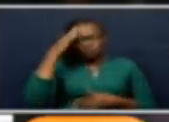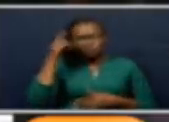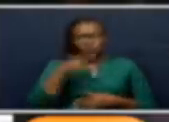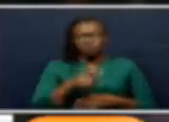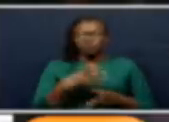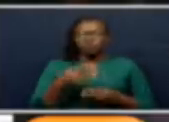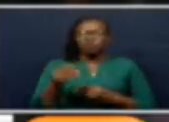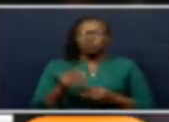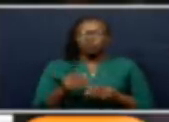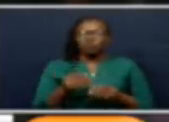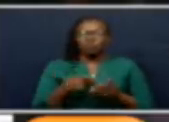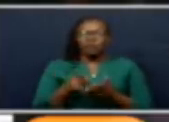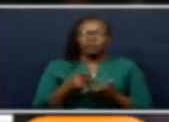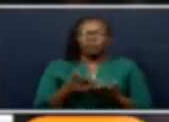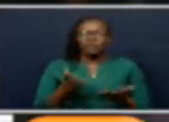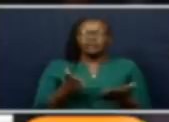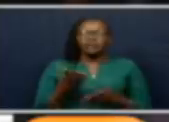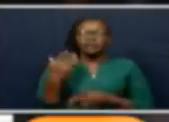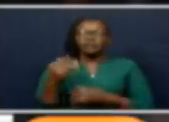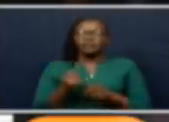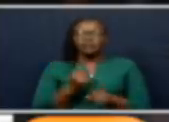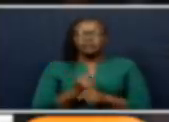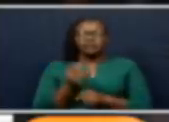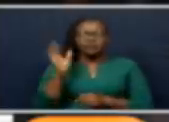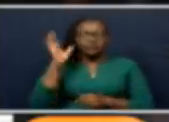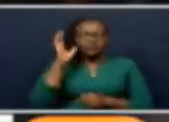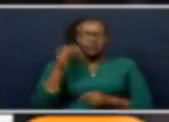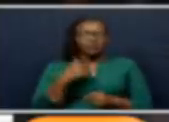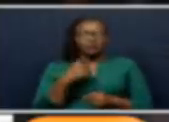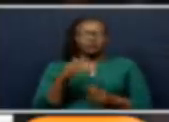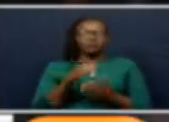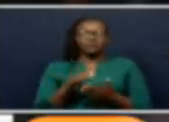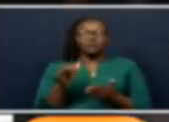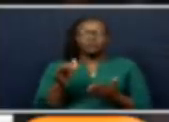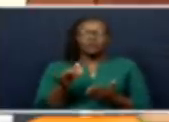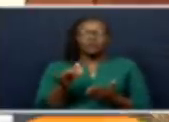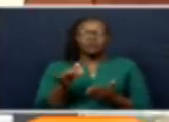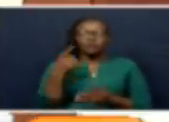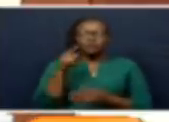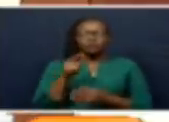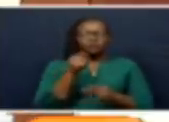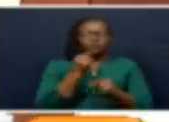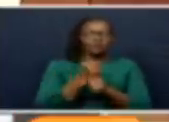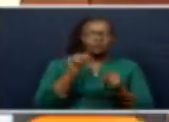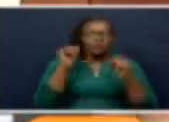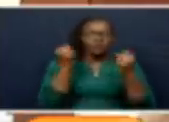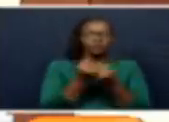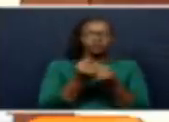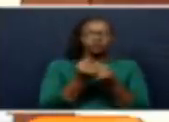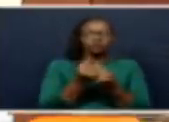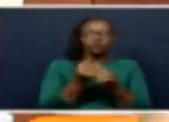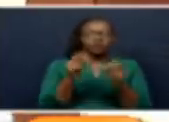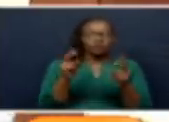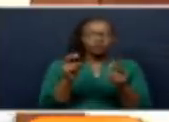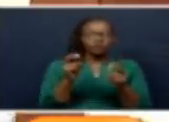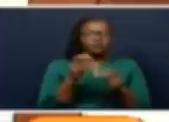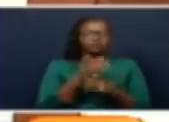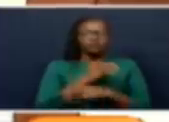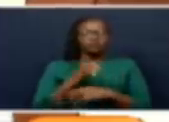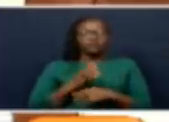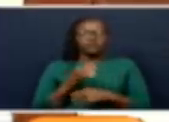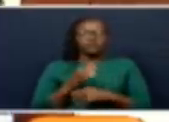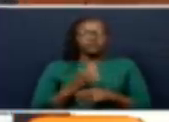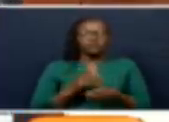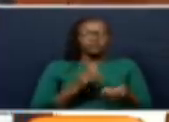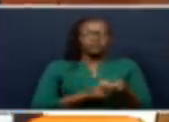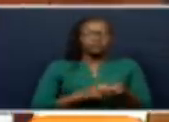shopping. Yeah. Last year you had, there was a chairman of the Labour and Social Affairs Committee in the Parliament. Yes. He came to Geneva. We